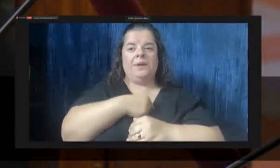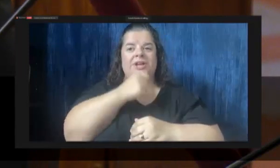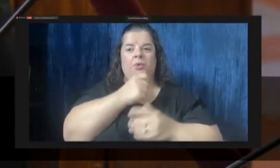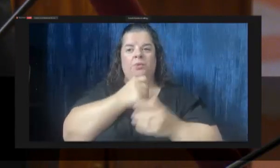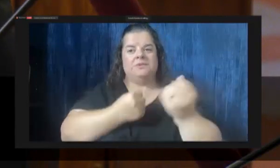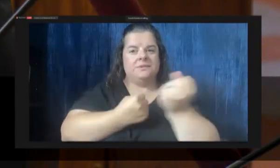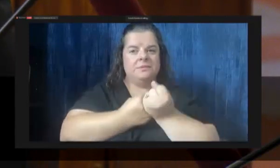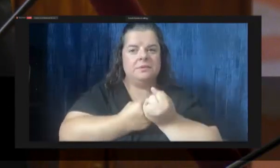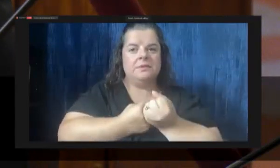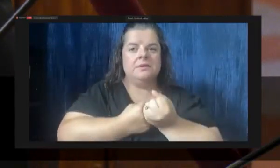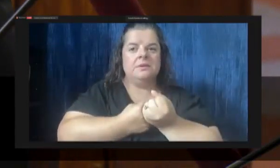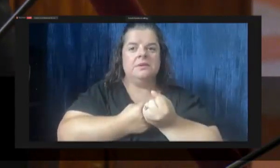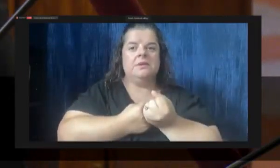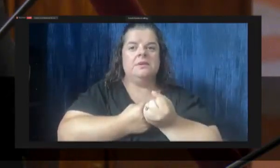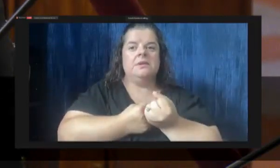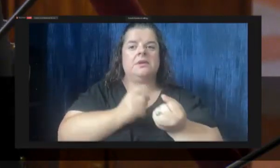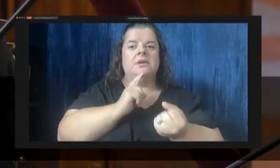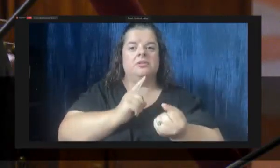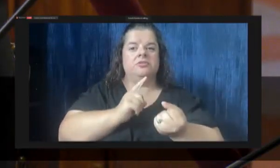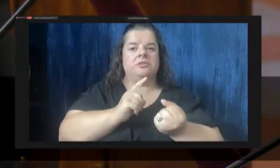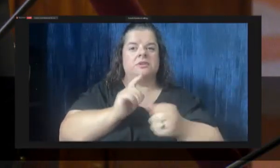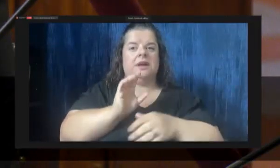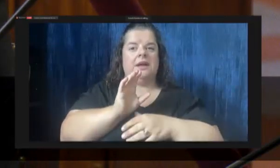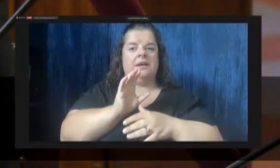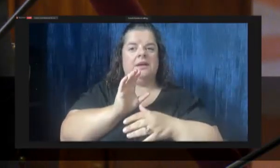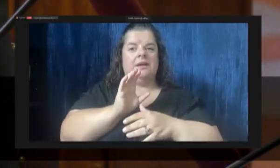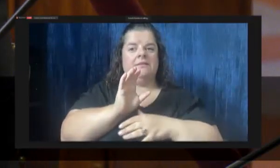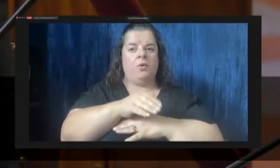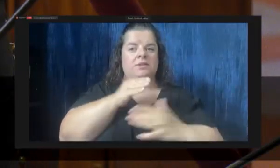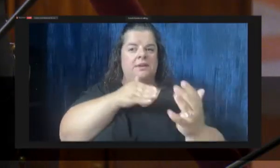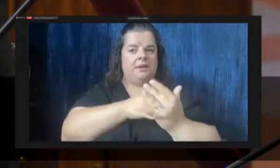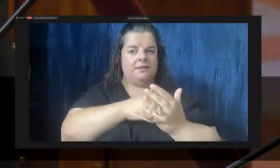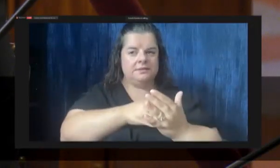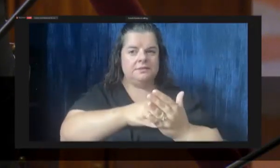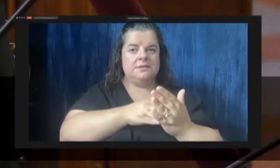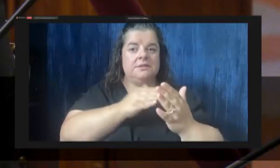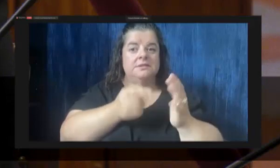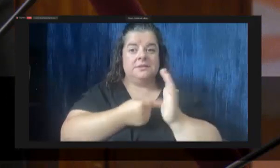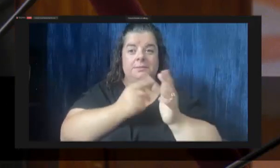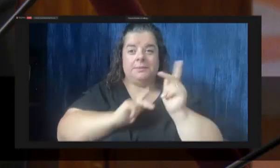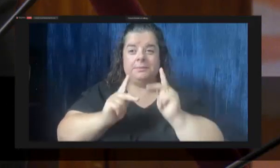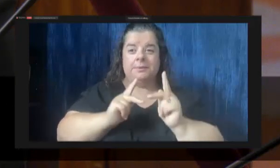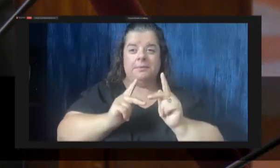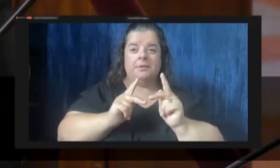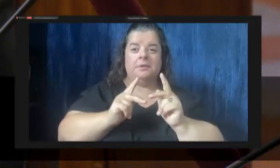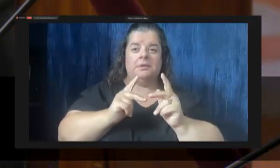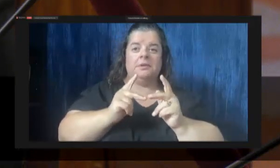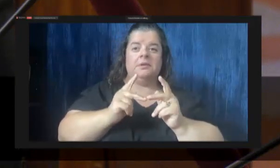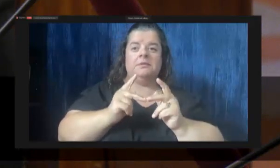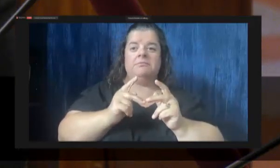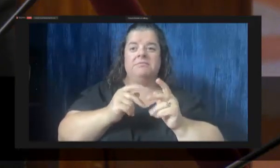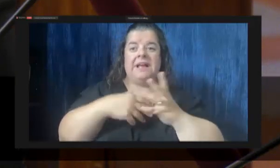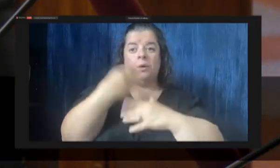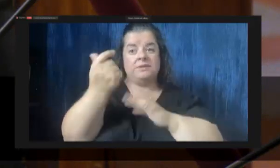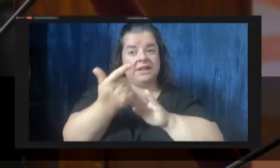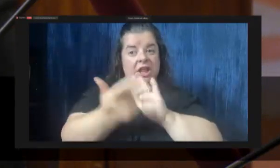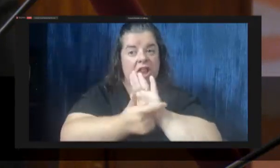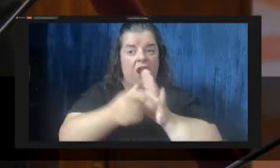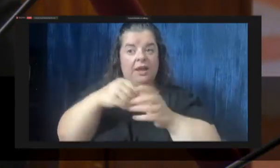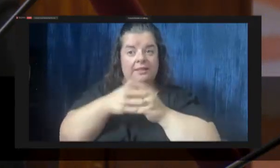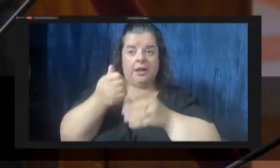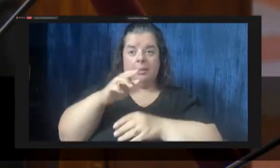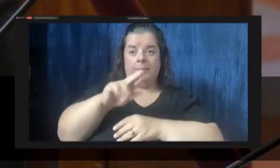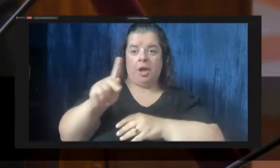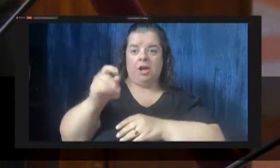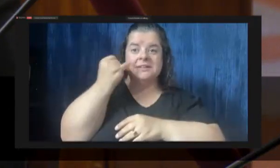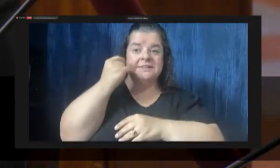take enforcement acts against it. There are sometimes folks who operate outside the law within our parks. Now, if they've been caught doing that, they would be